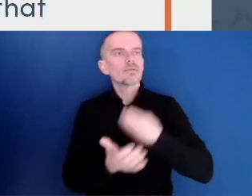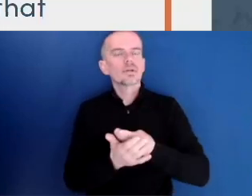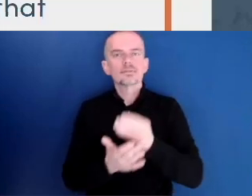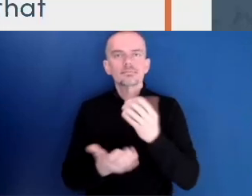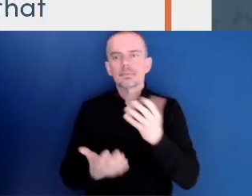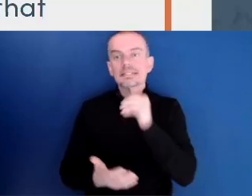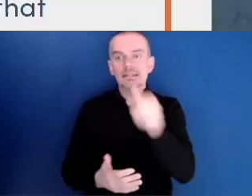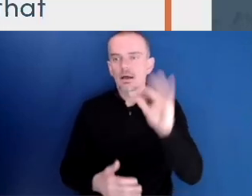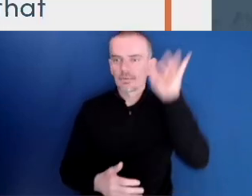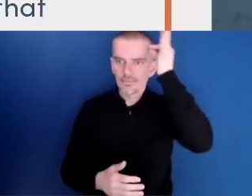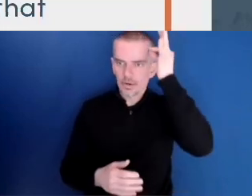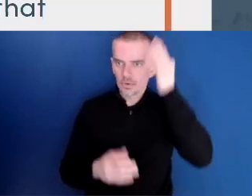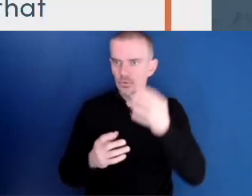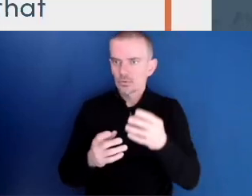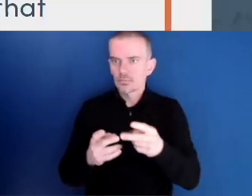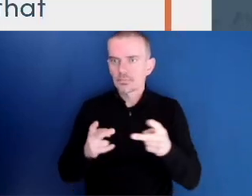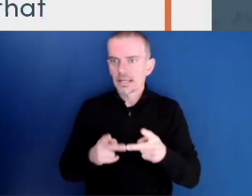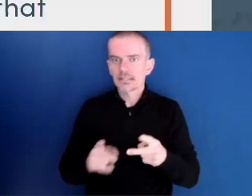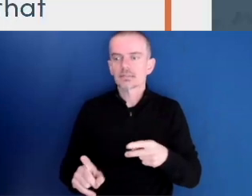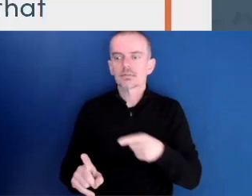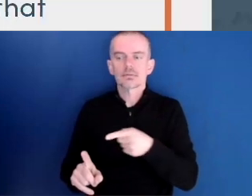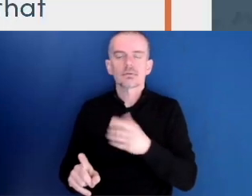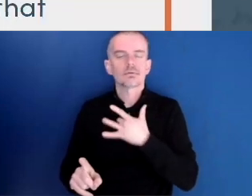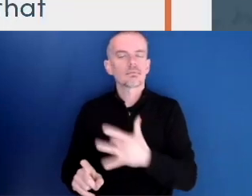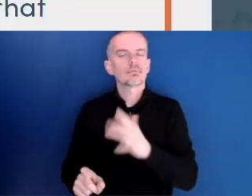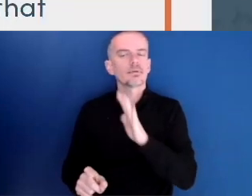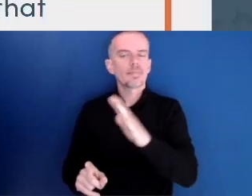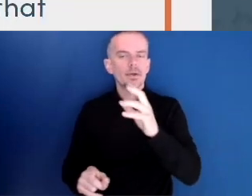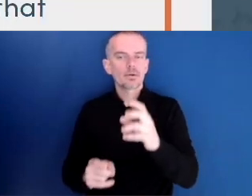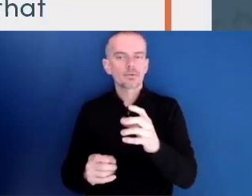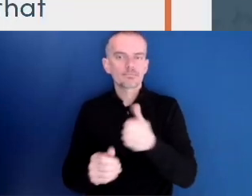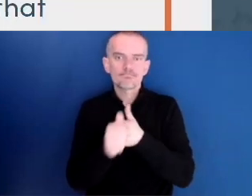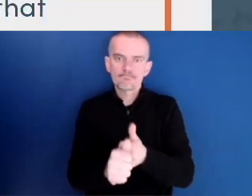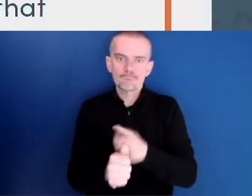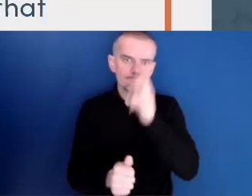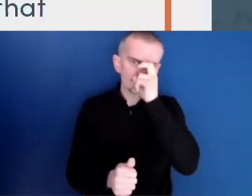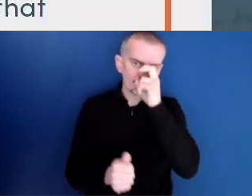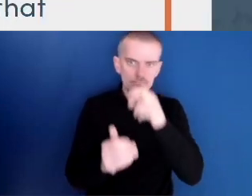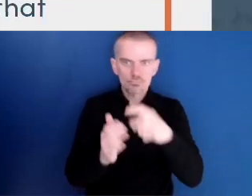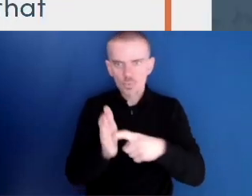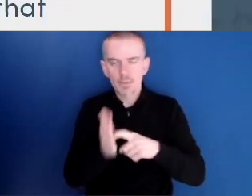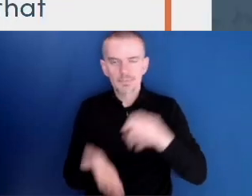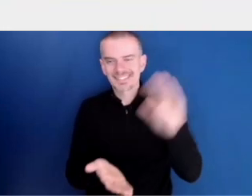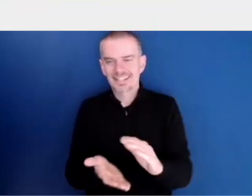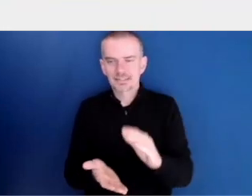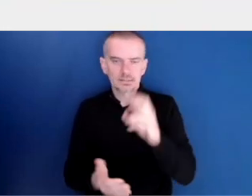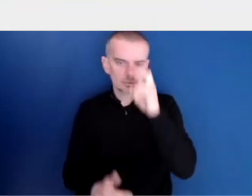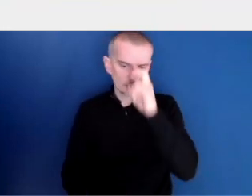non-federal sources, oftentimes they don't have as strict of compliance requirements as federal grants do.